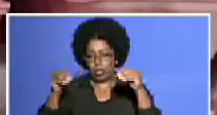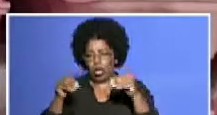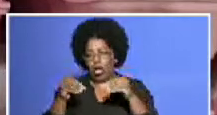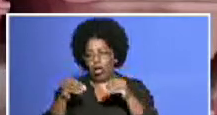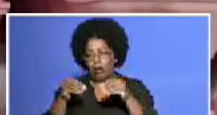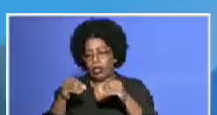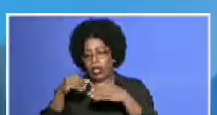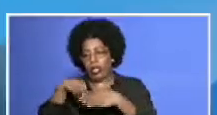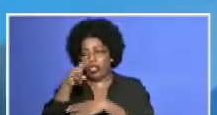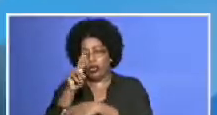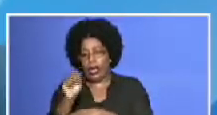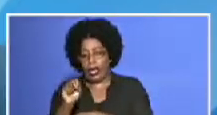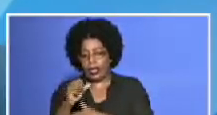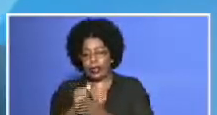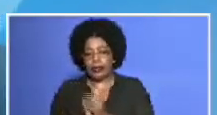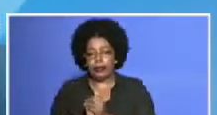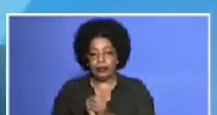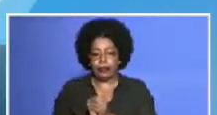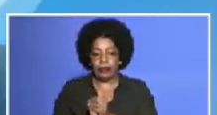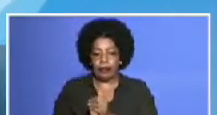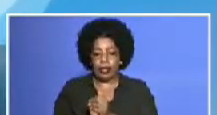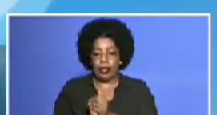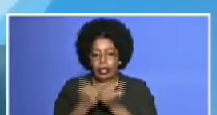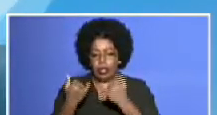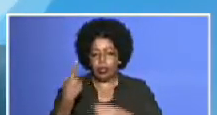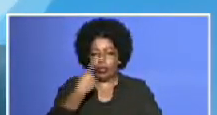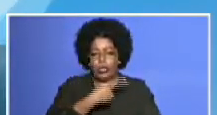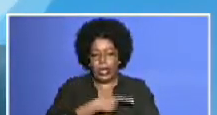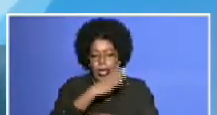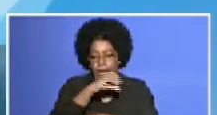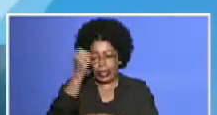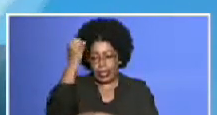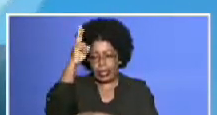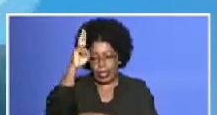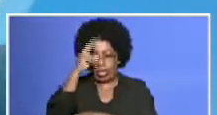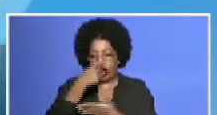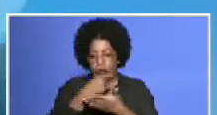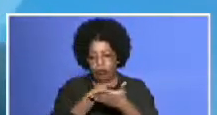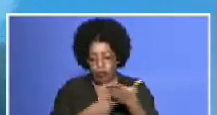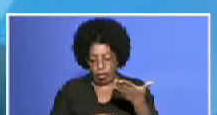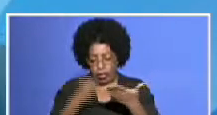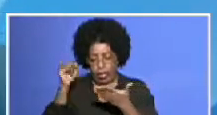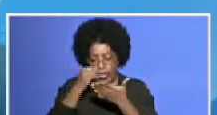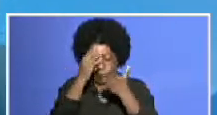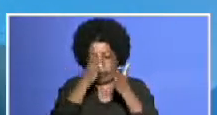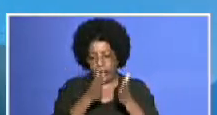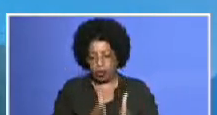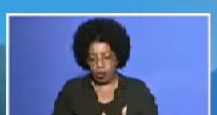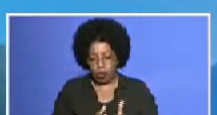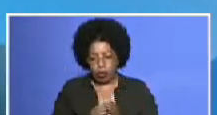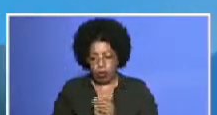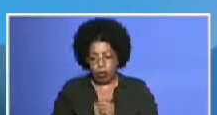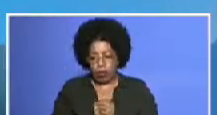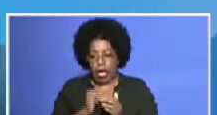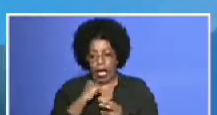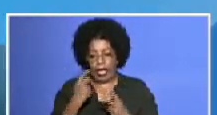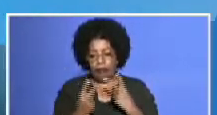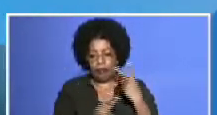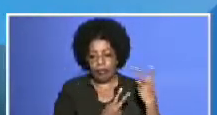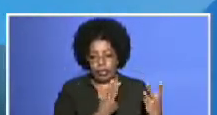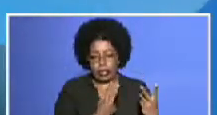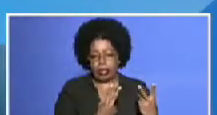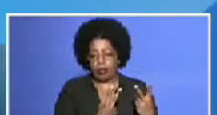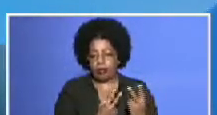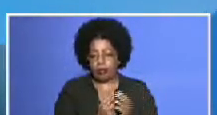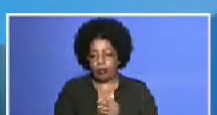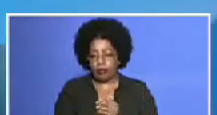States. Today, along with a senior price inspector, I visited a number